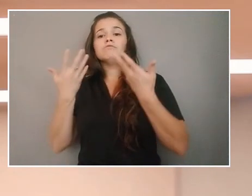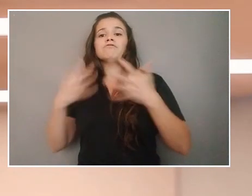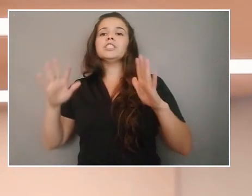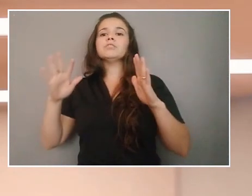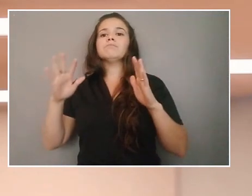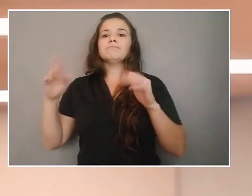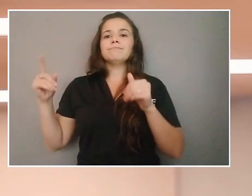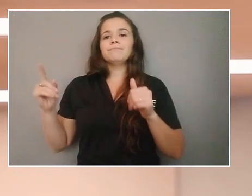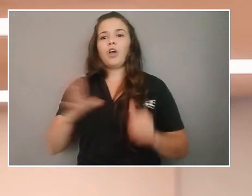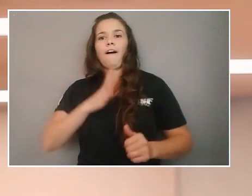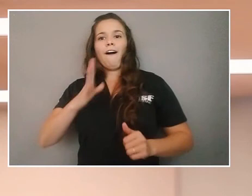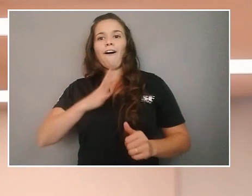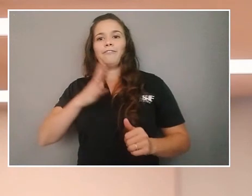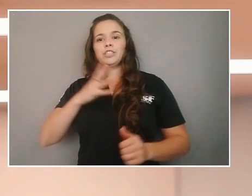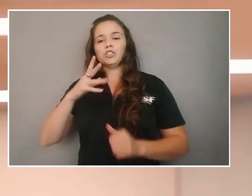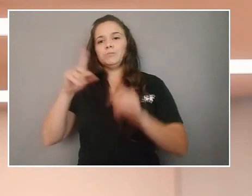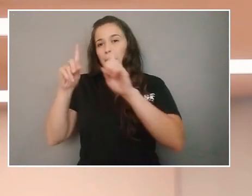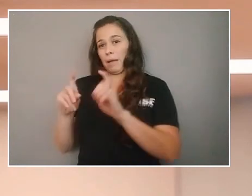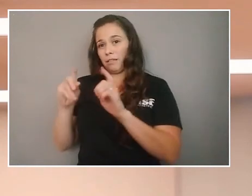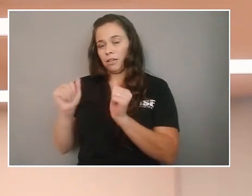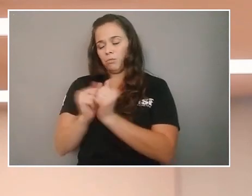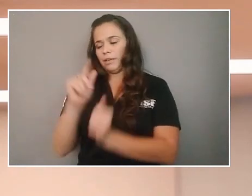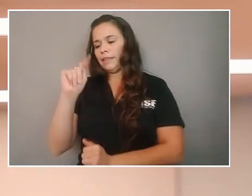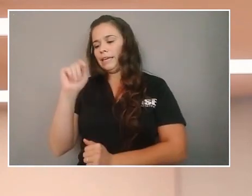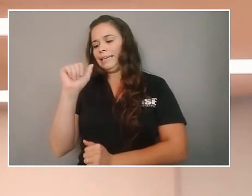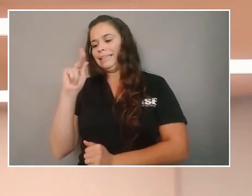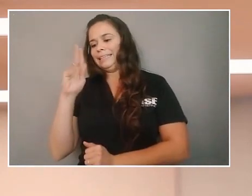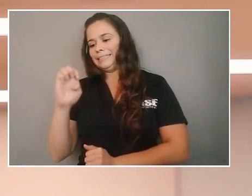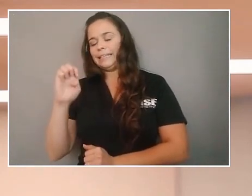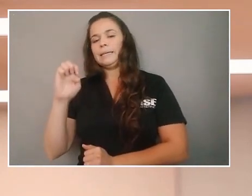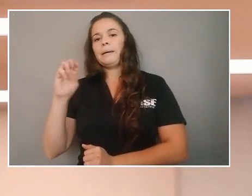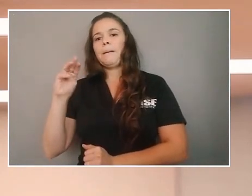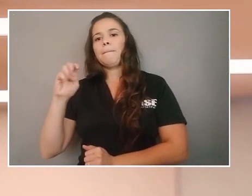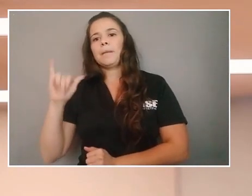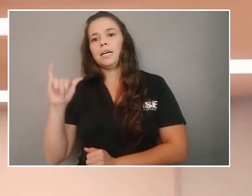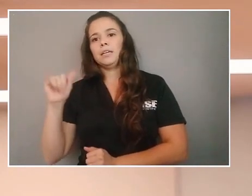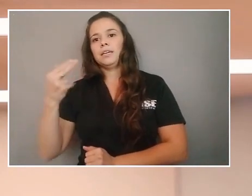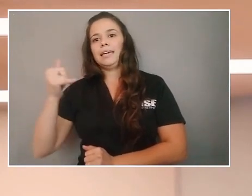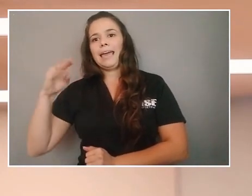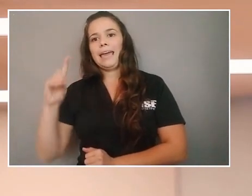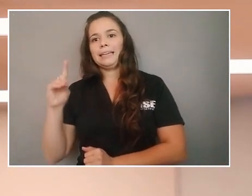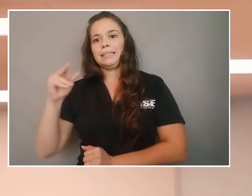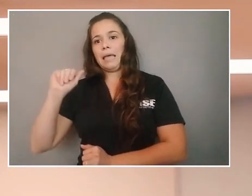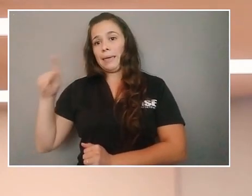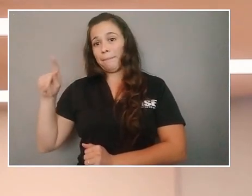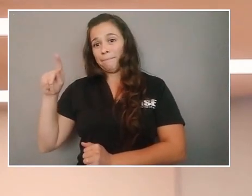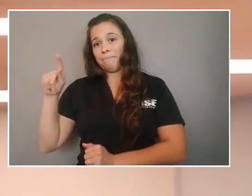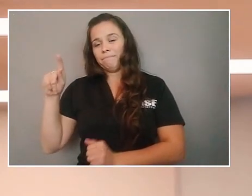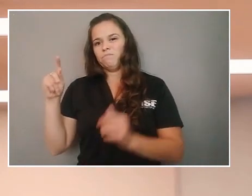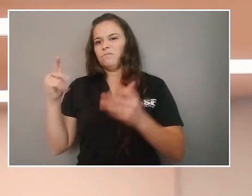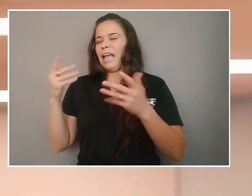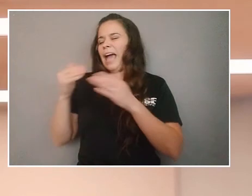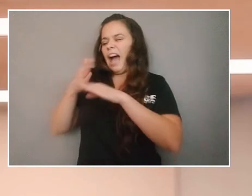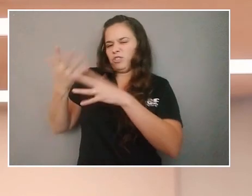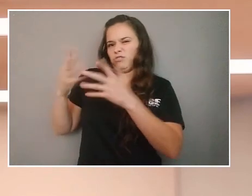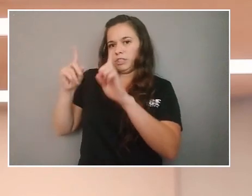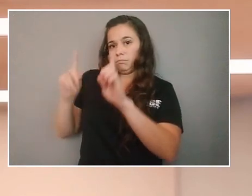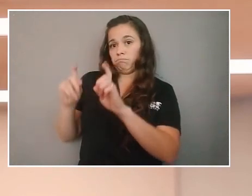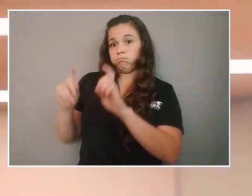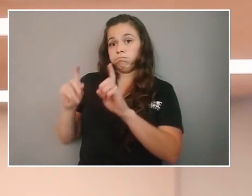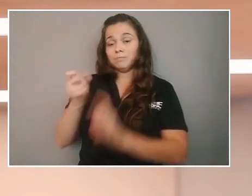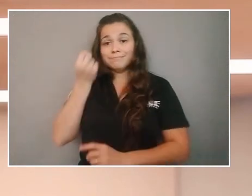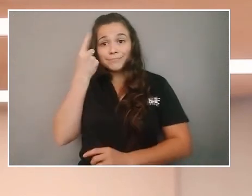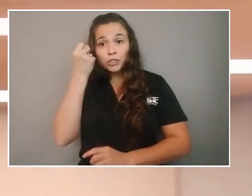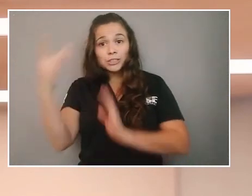My Hand app once our current trial period is over. The Tech Suite team has been working hard to